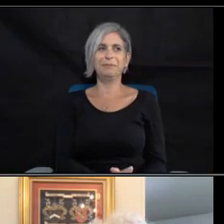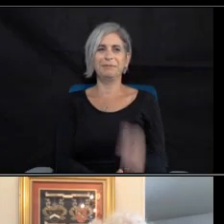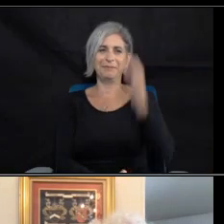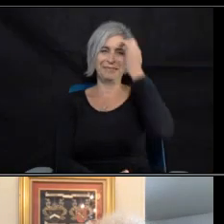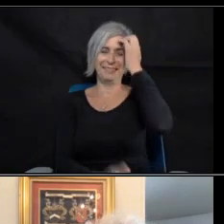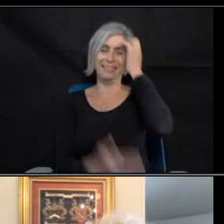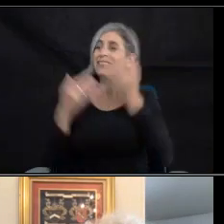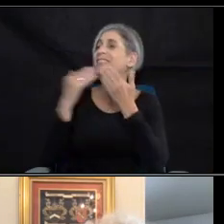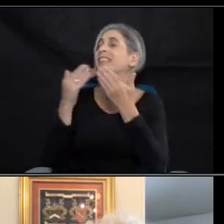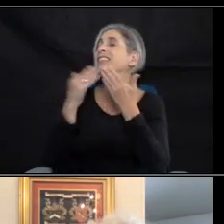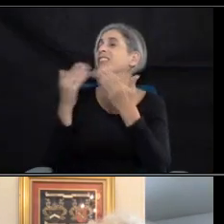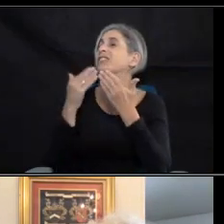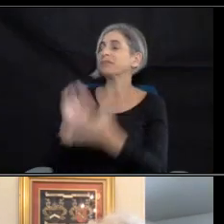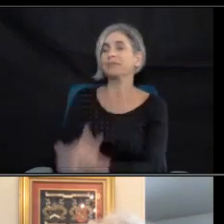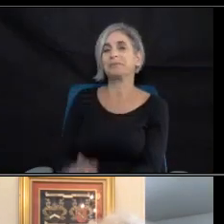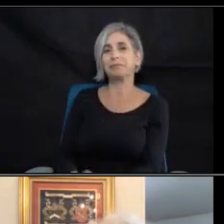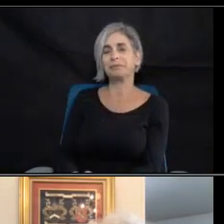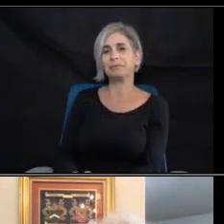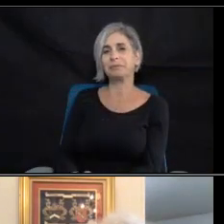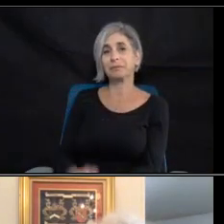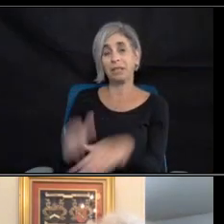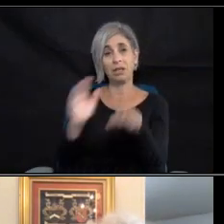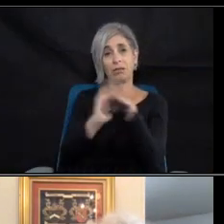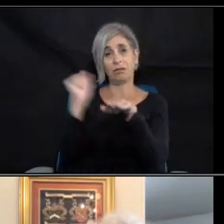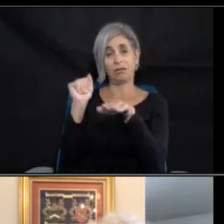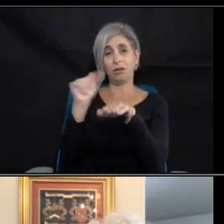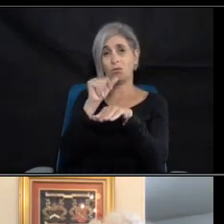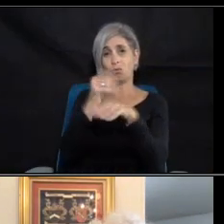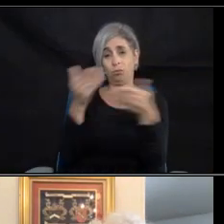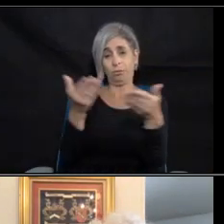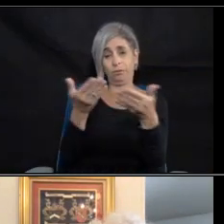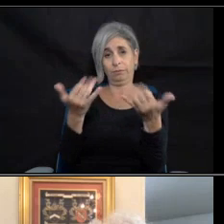Thank you. May I have a roll call, please?